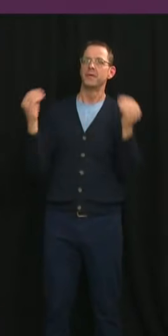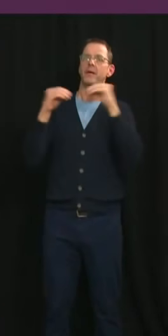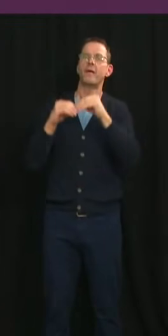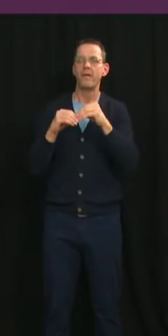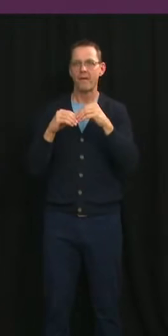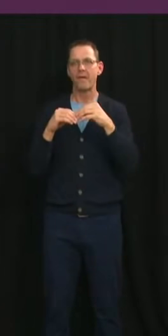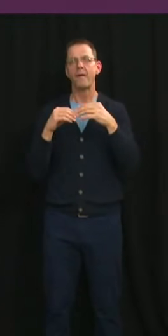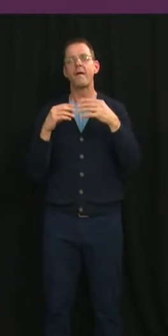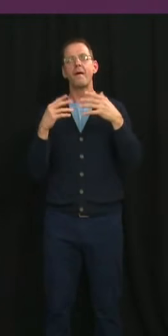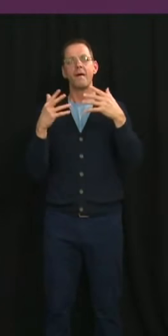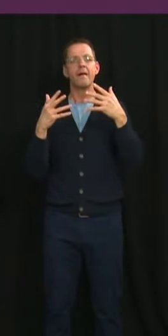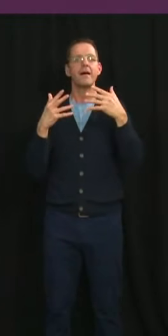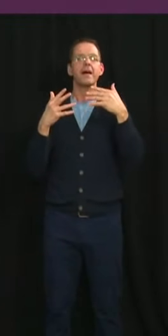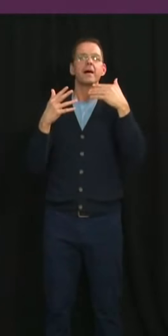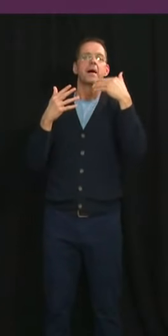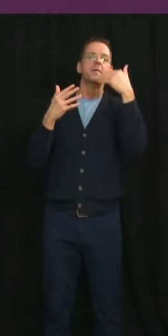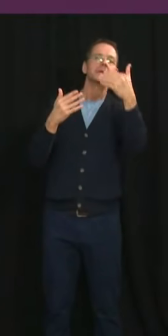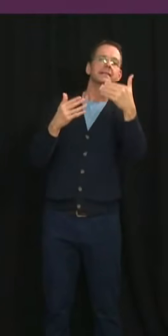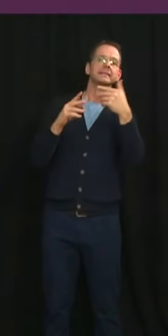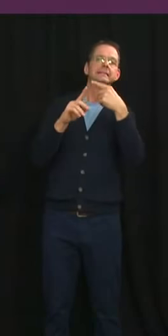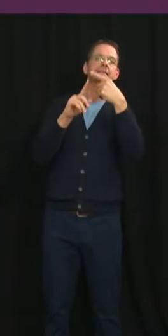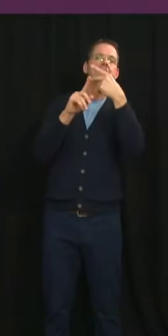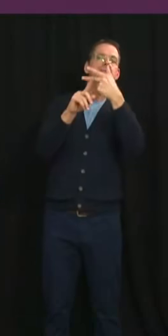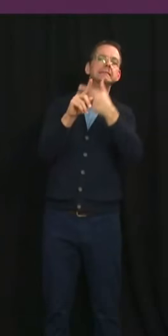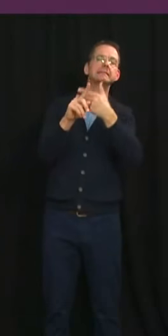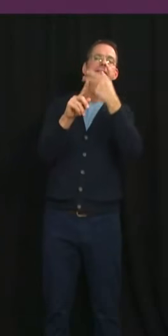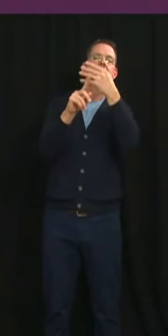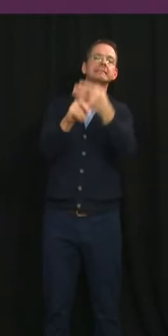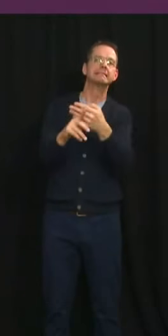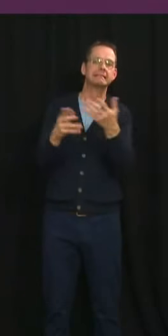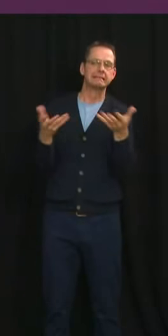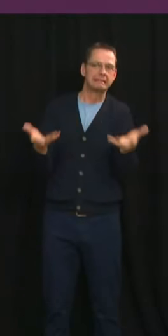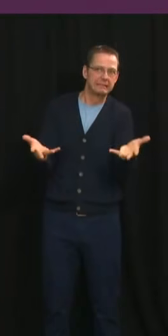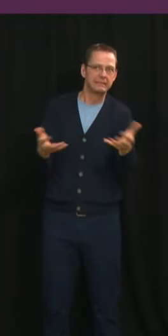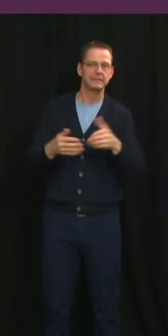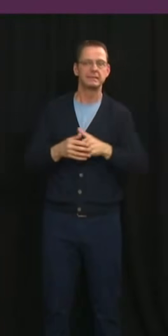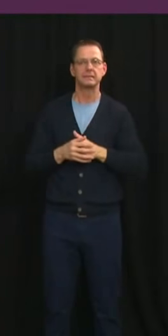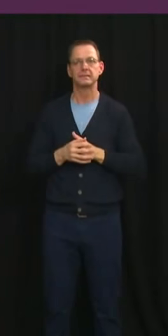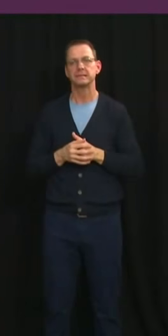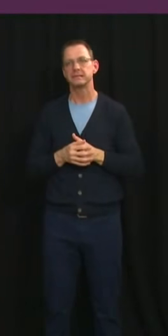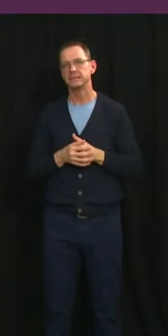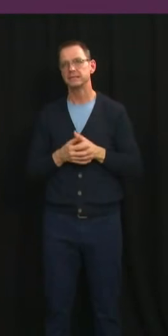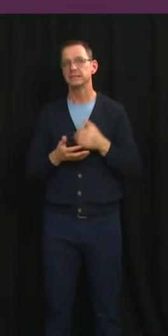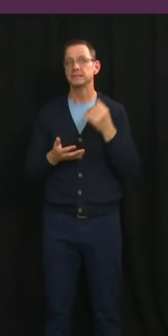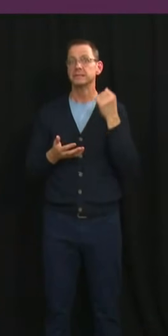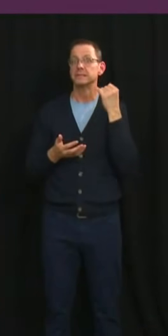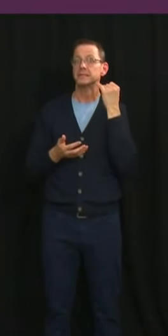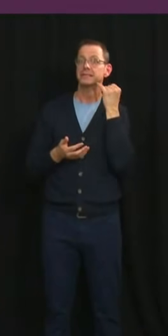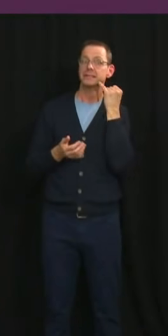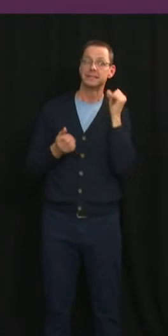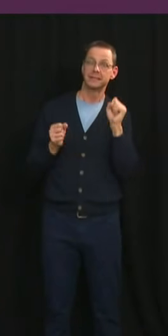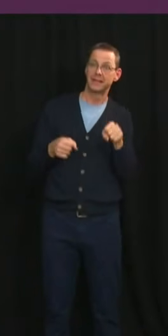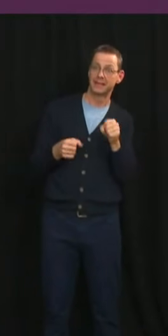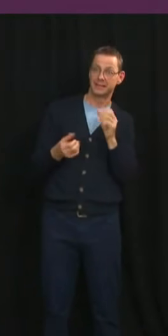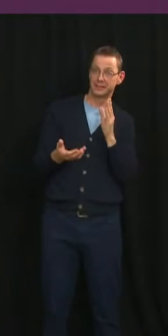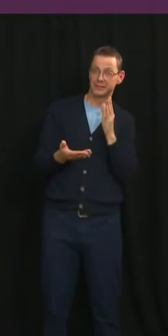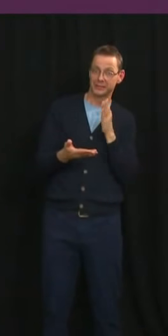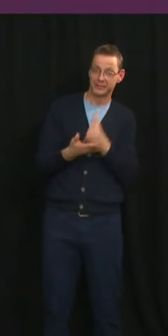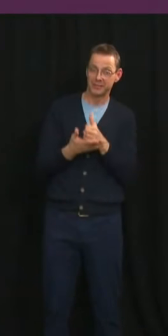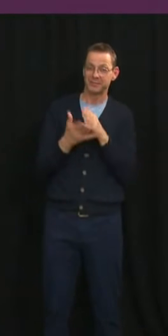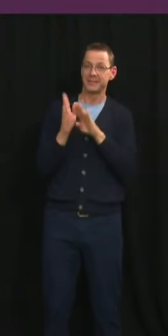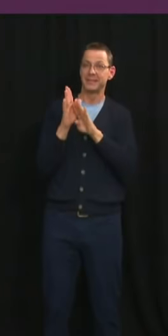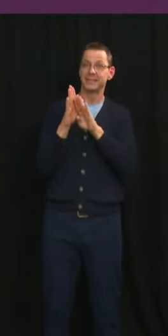and bend down the curve one last time. If we can stop this sharp increase we are seeing and break the chains of